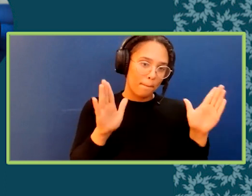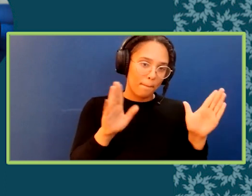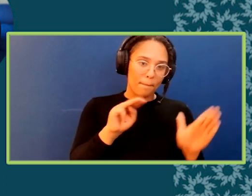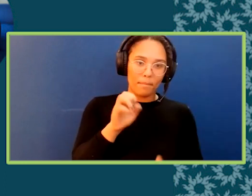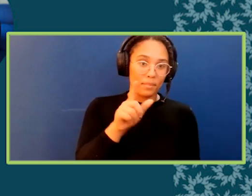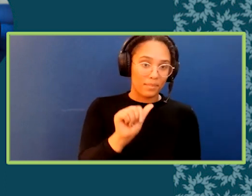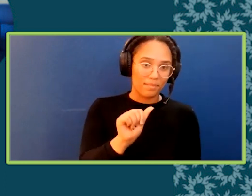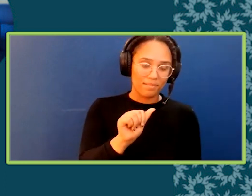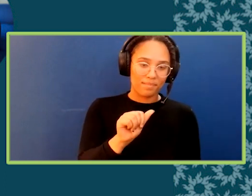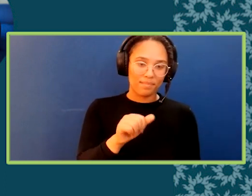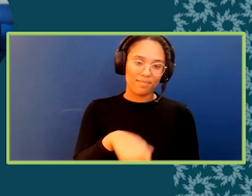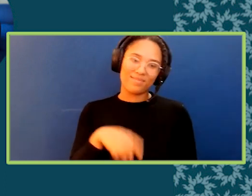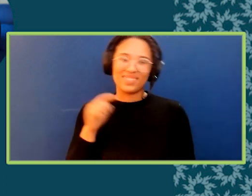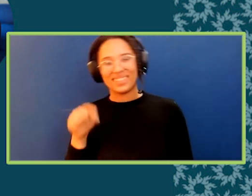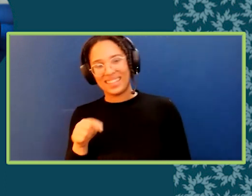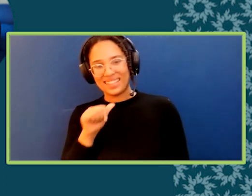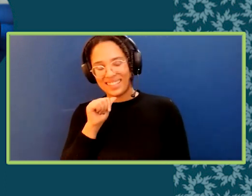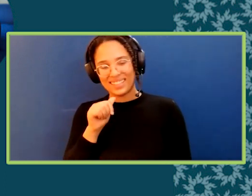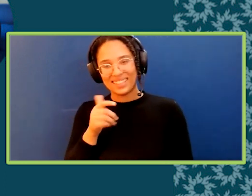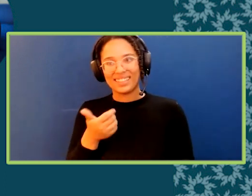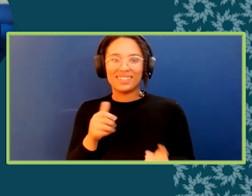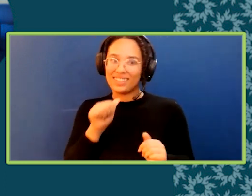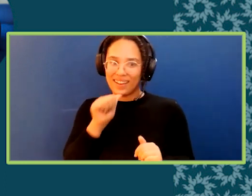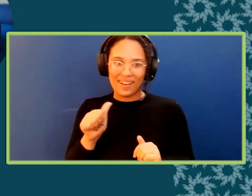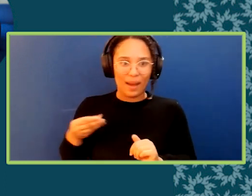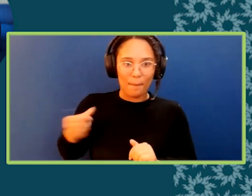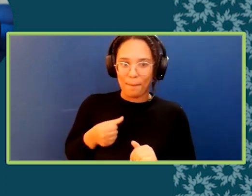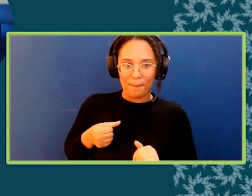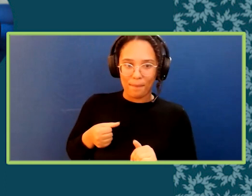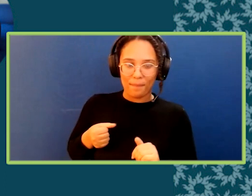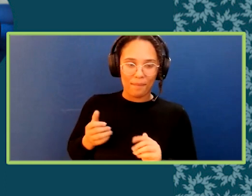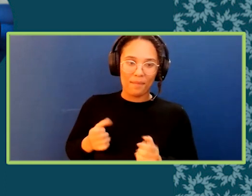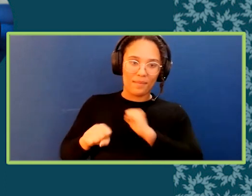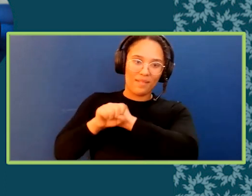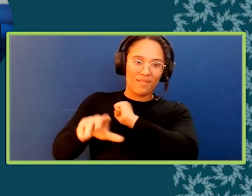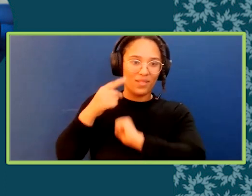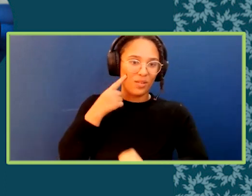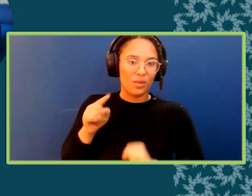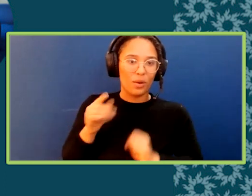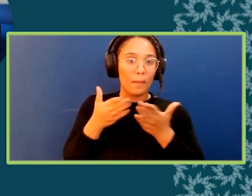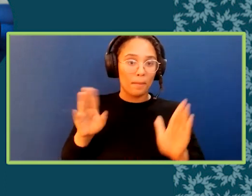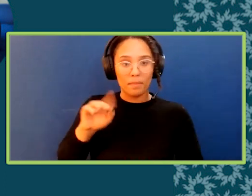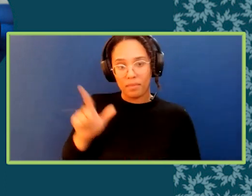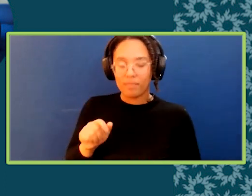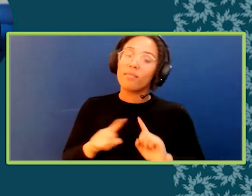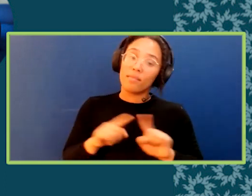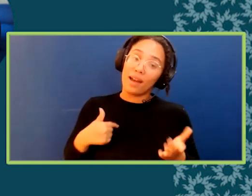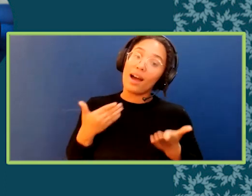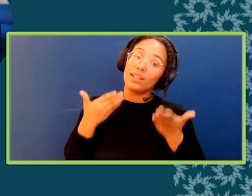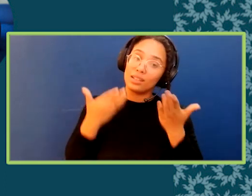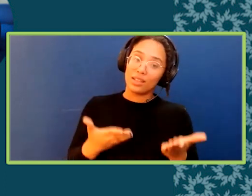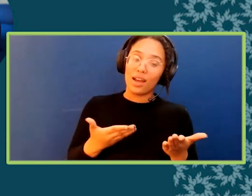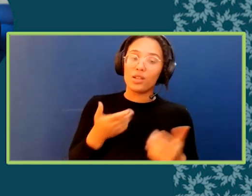an unsolicited plug for public media, but I would highly recommend watching public media for your news as opposed to other